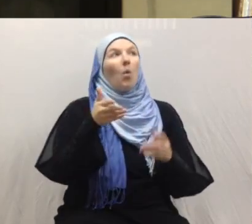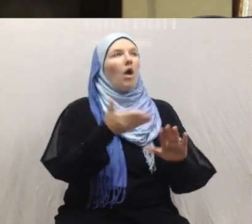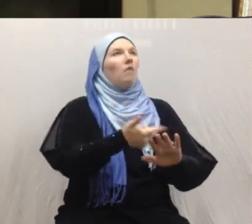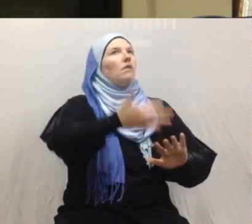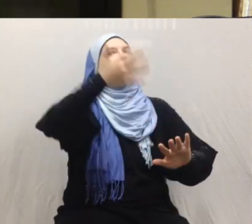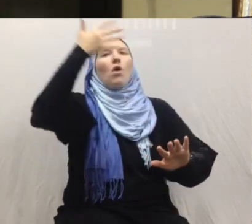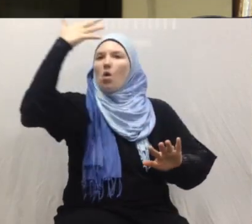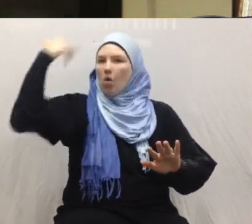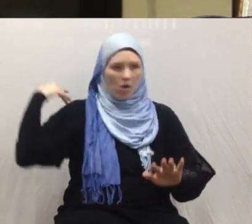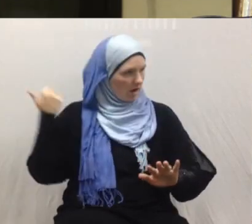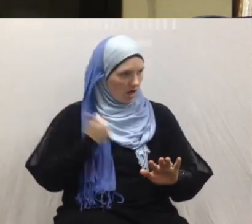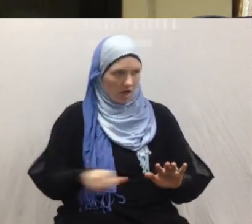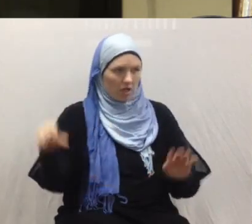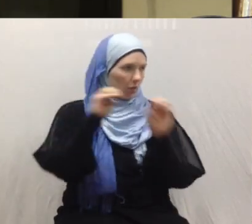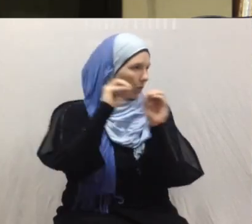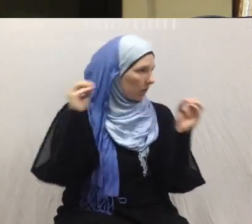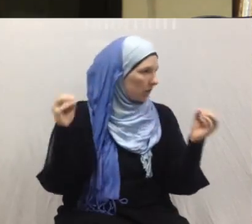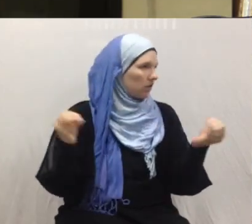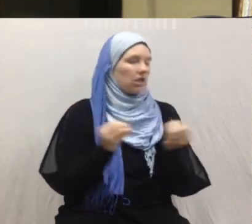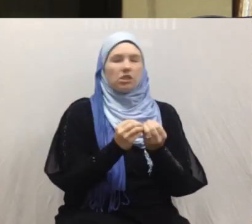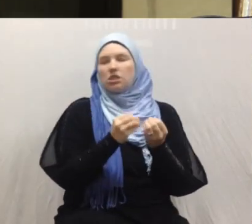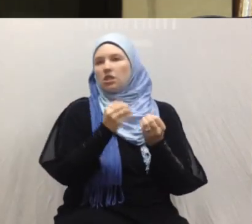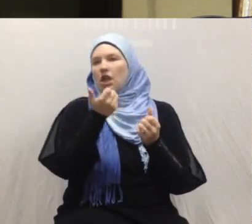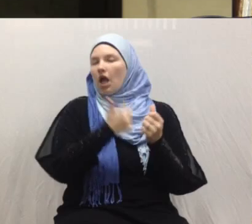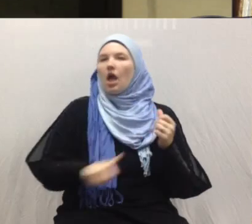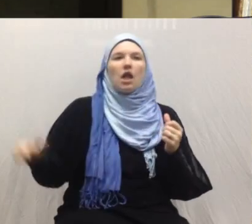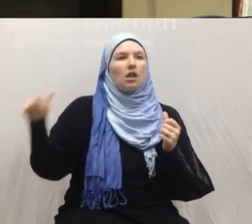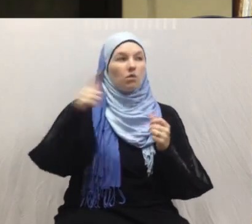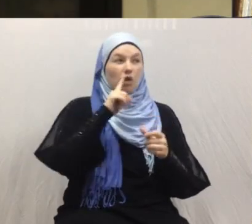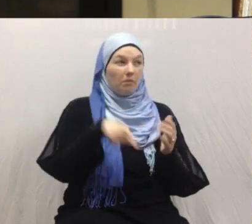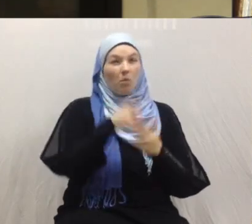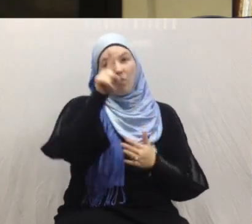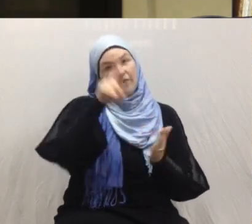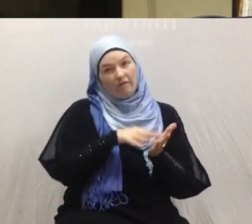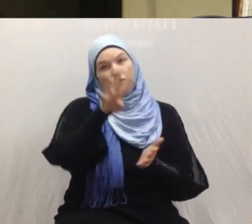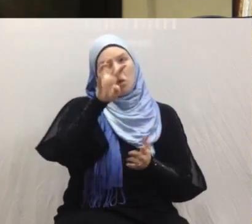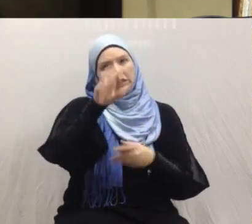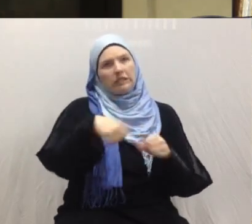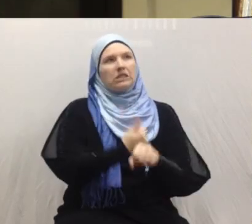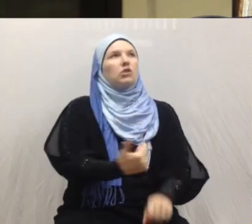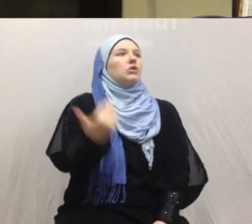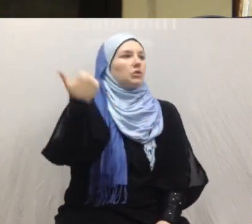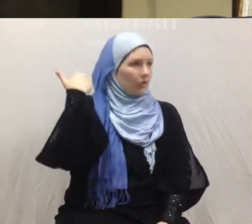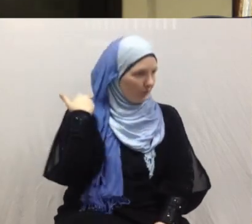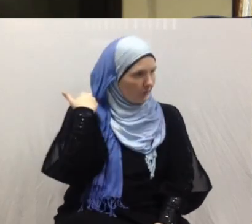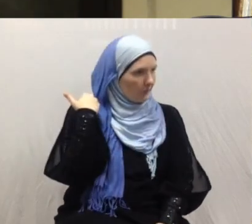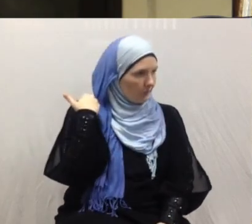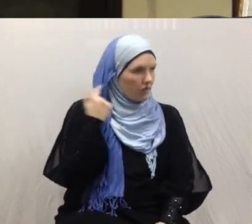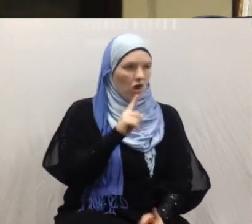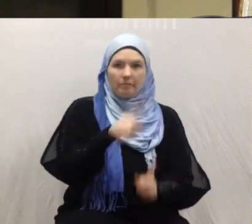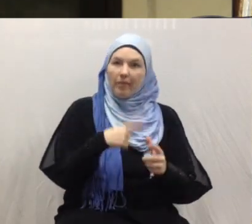any convention or any organization, we're talking more than 1400 years. We're talking about the